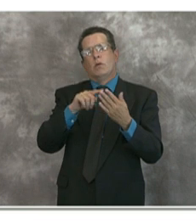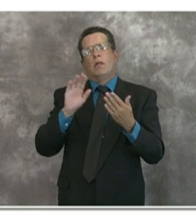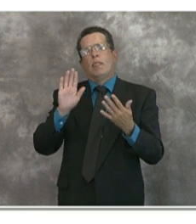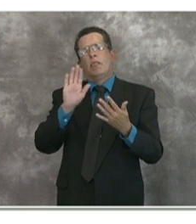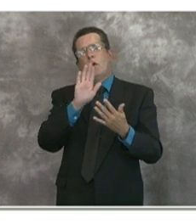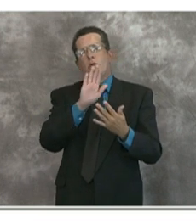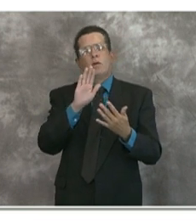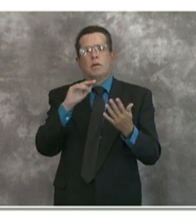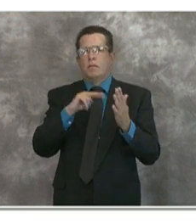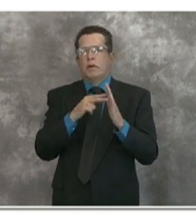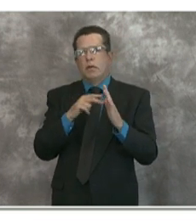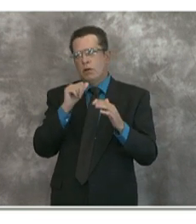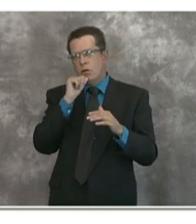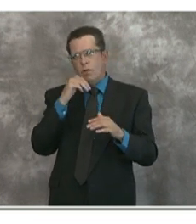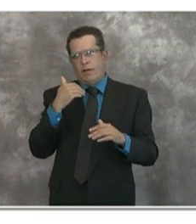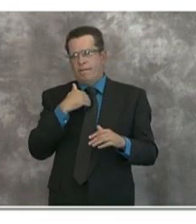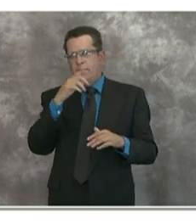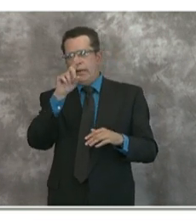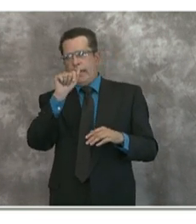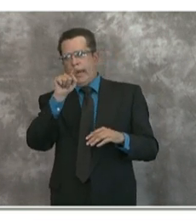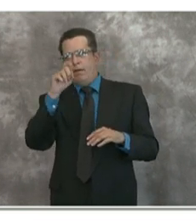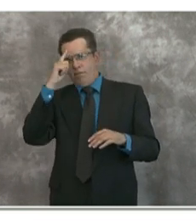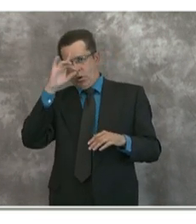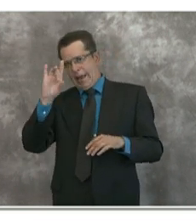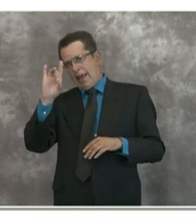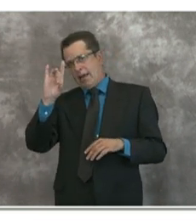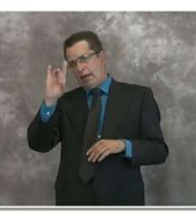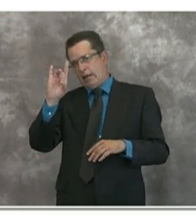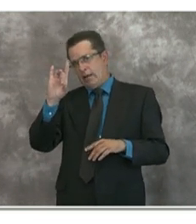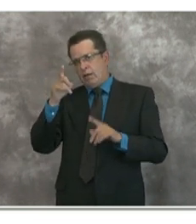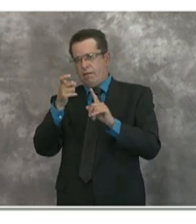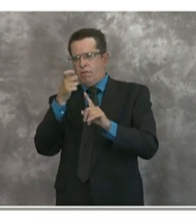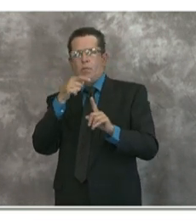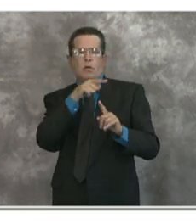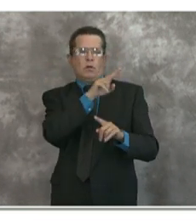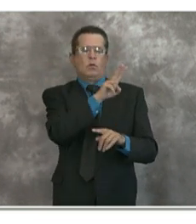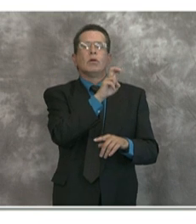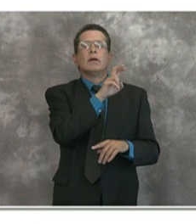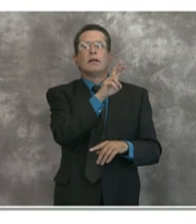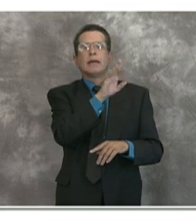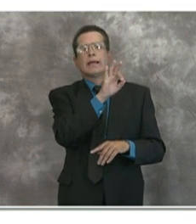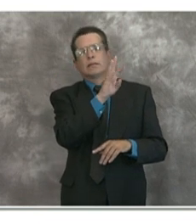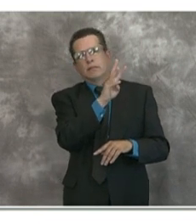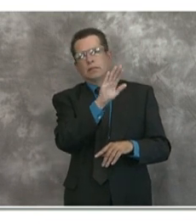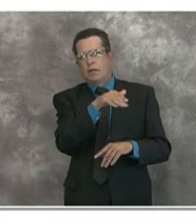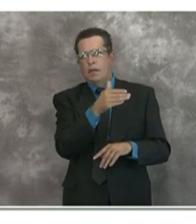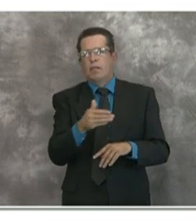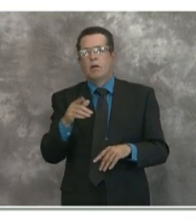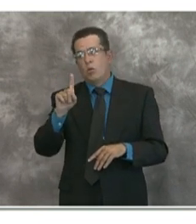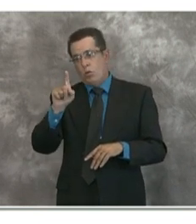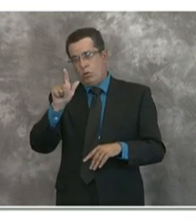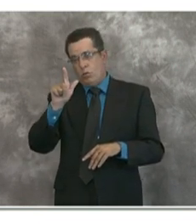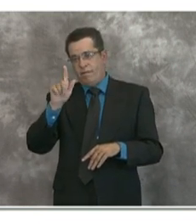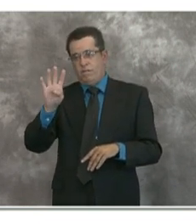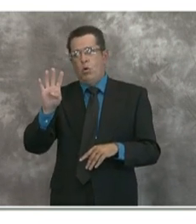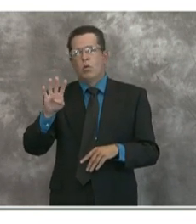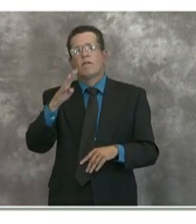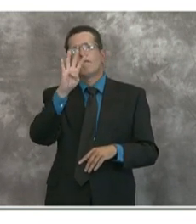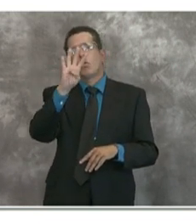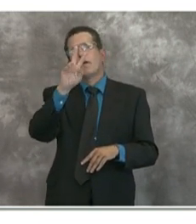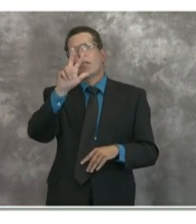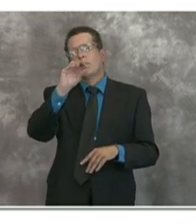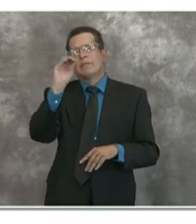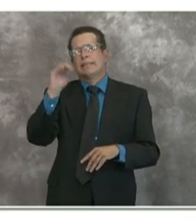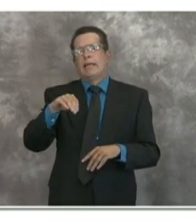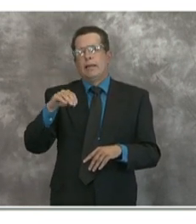not have race ethnicity data for 8 of the 296 deaths. 124 or 43%